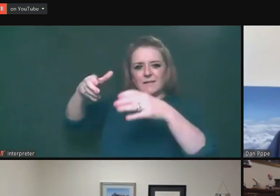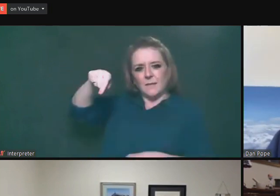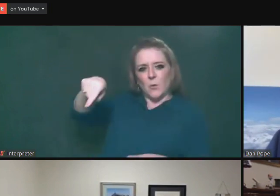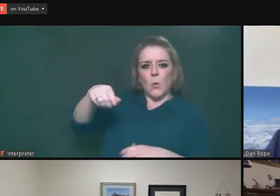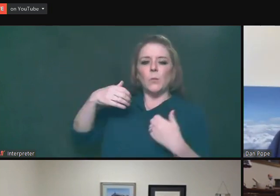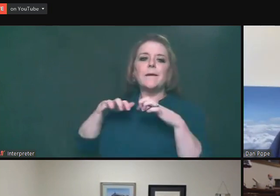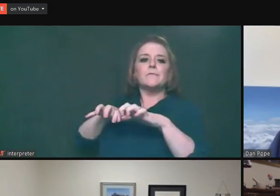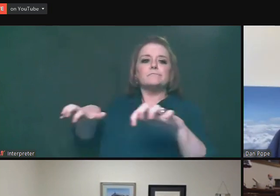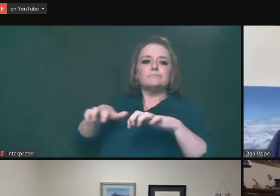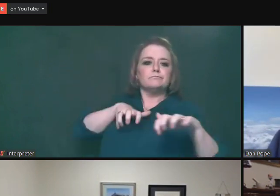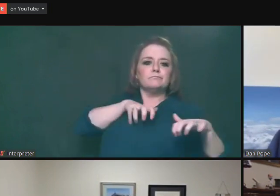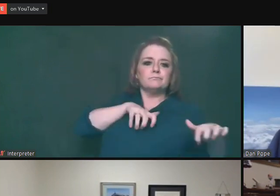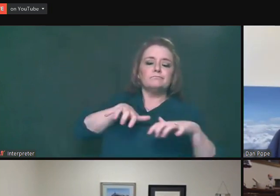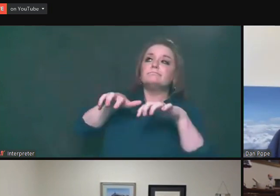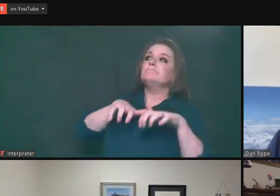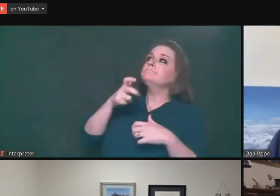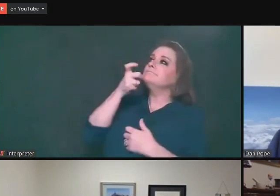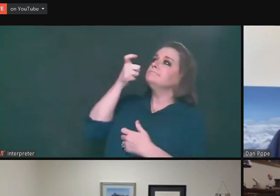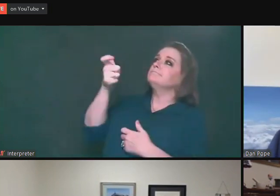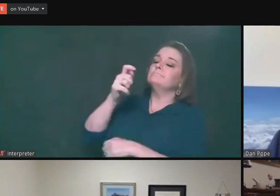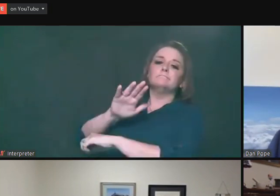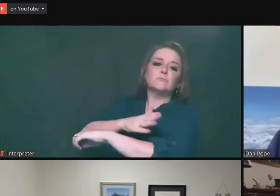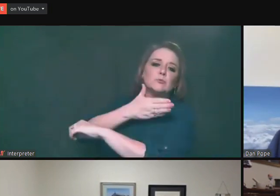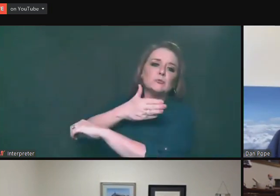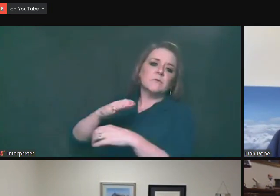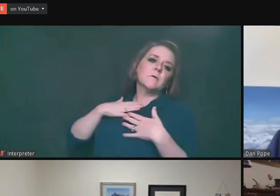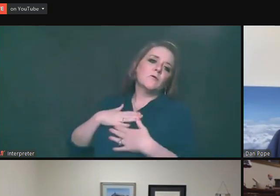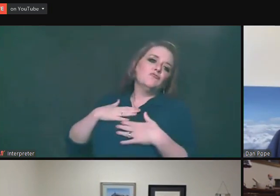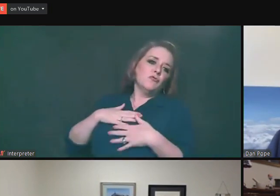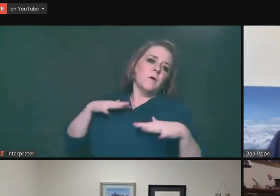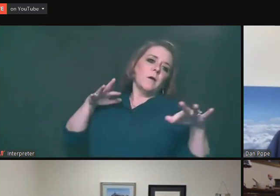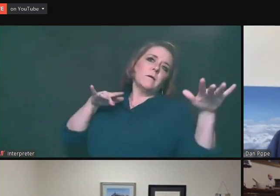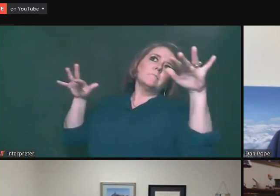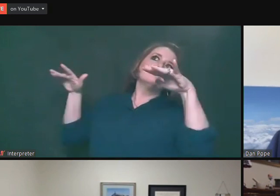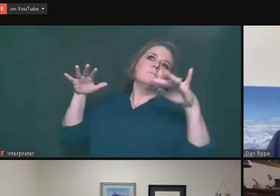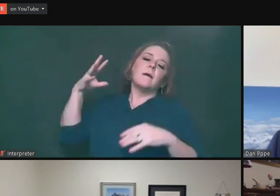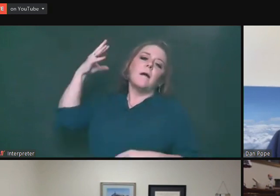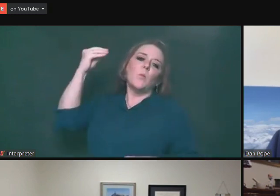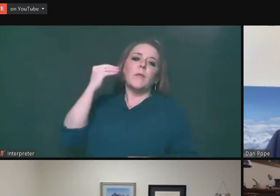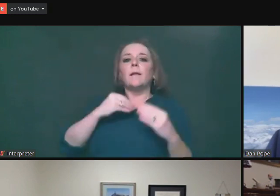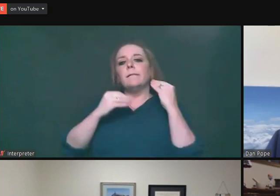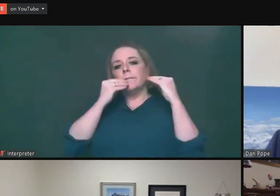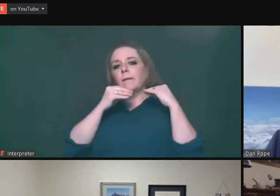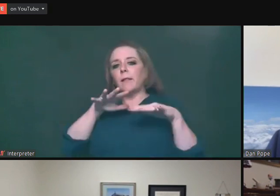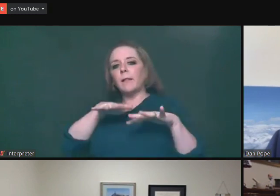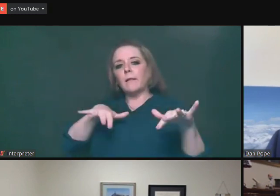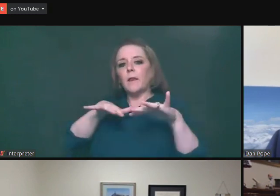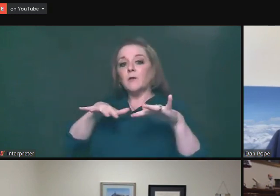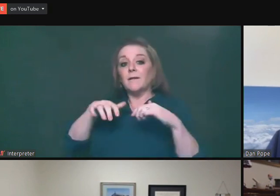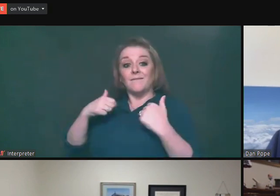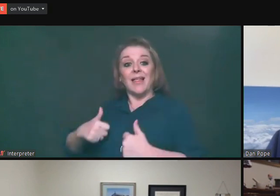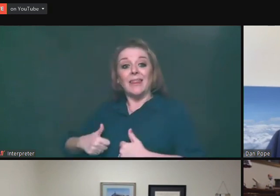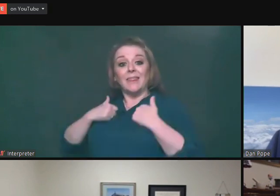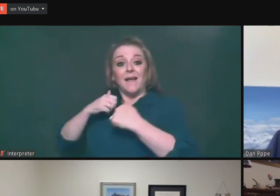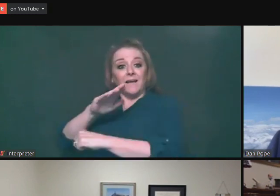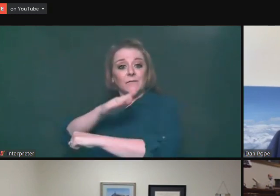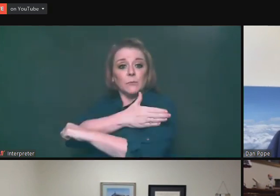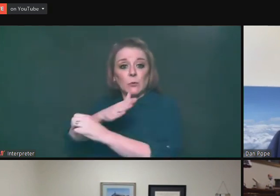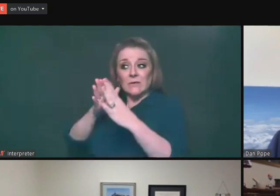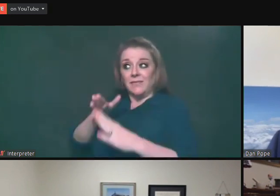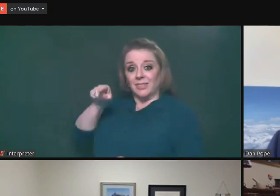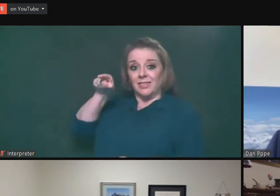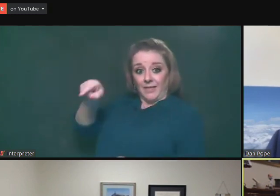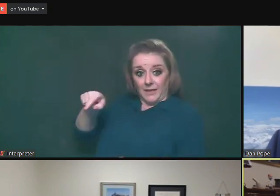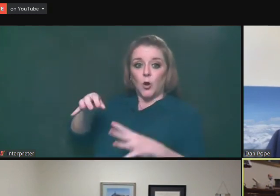and people just enjoy kind of being outside, enjoy their lunch, and enjoy a live concert on the courthouse